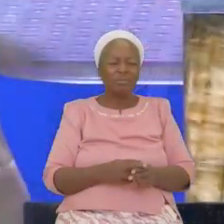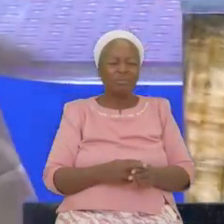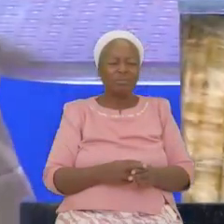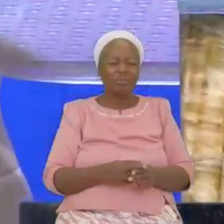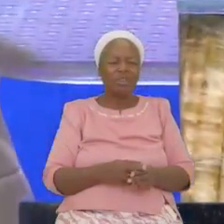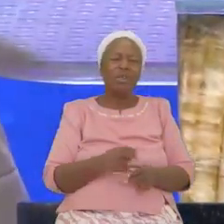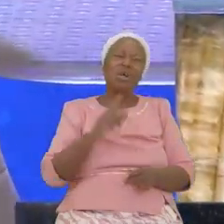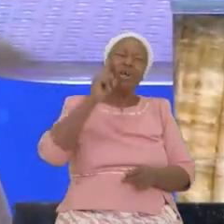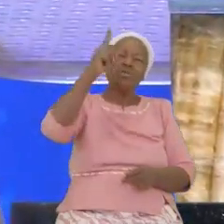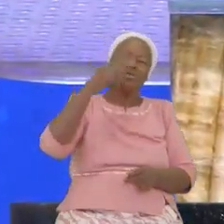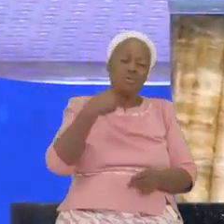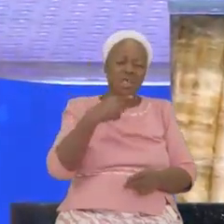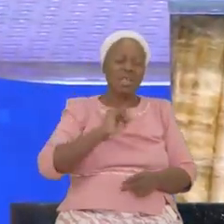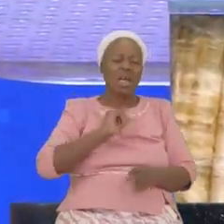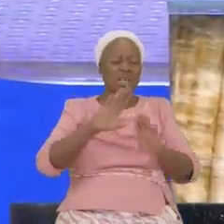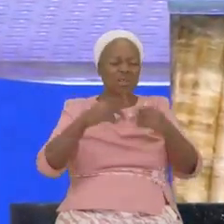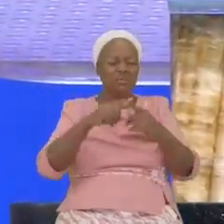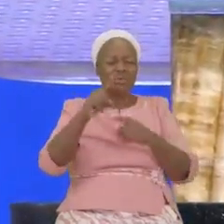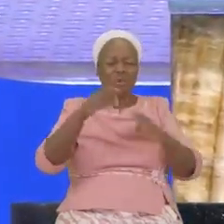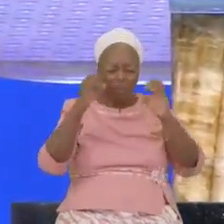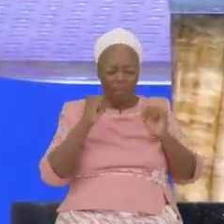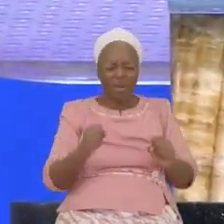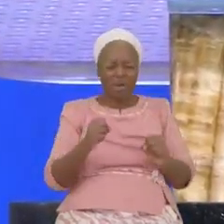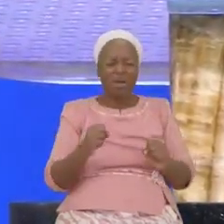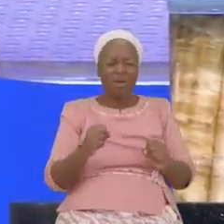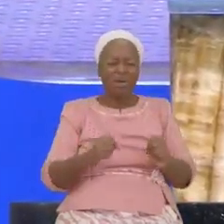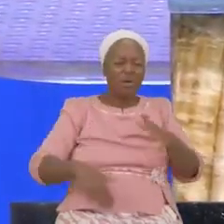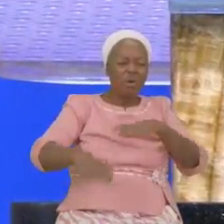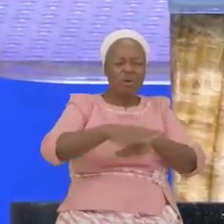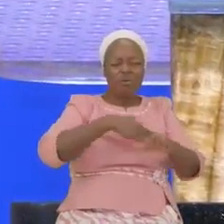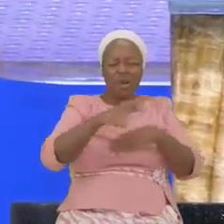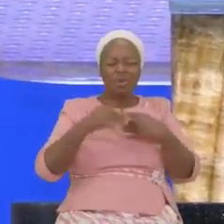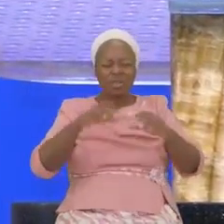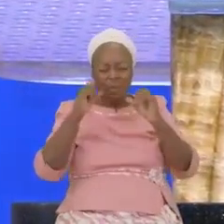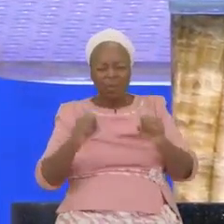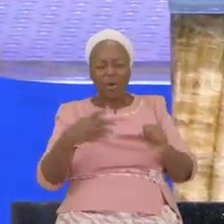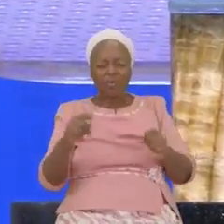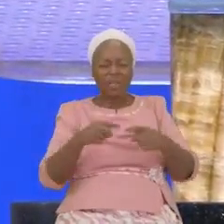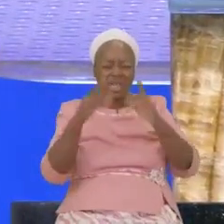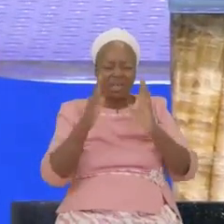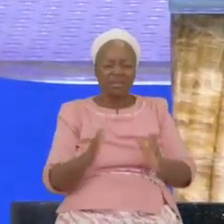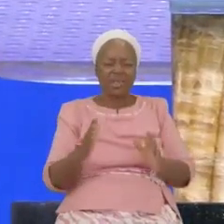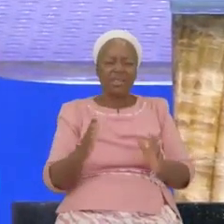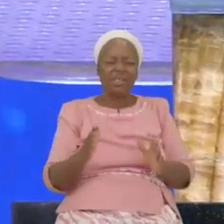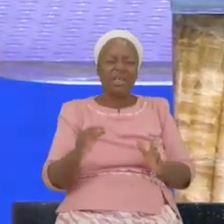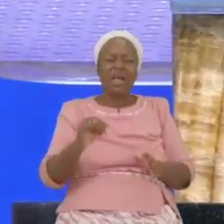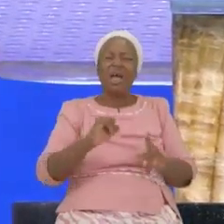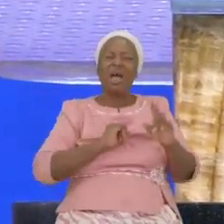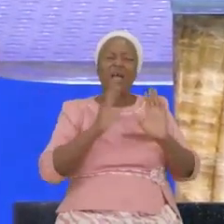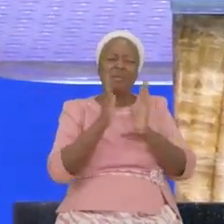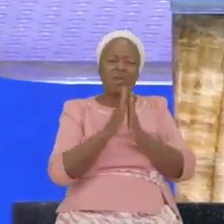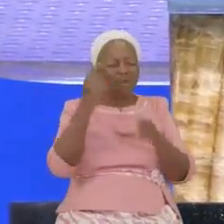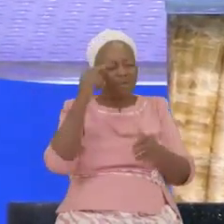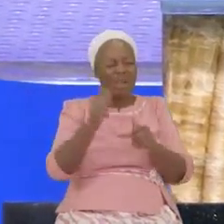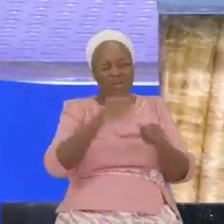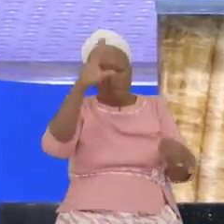You said, I give unto you power over all the power of the enemy. I pray for